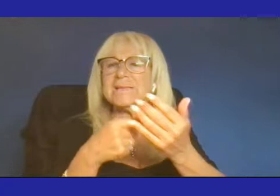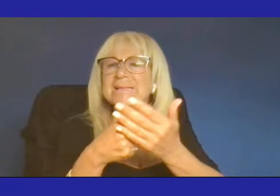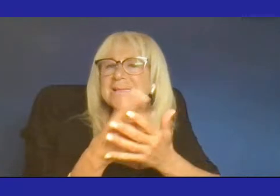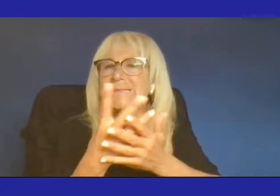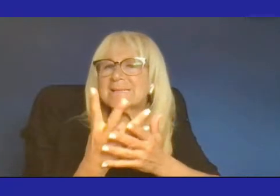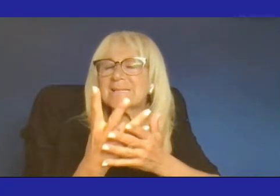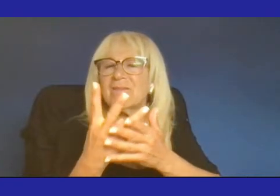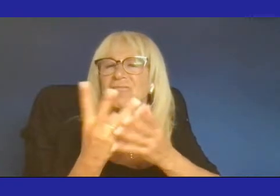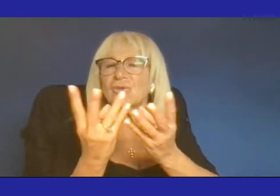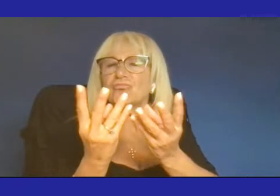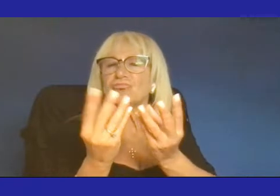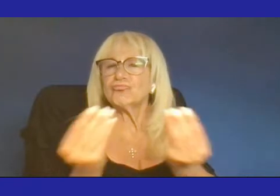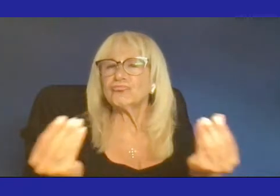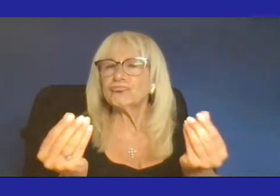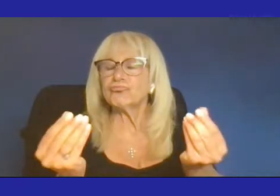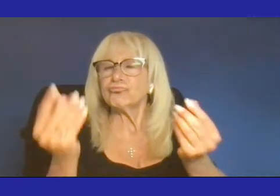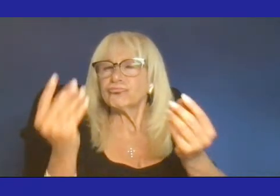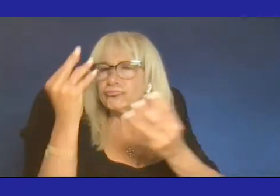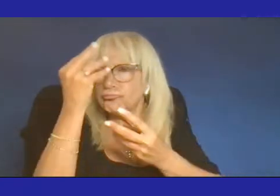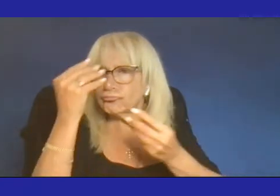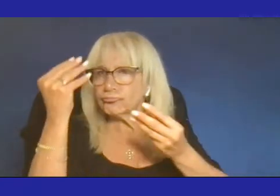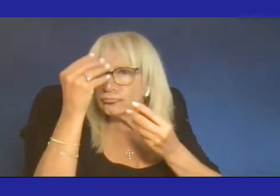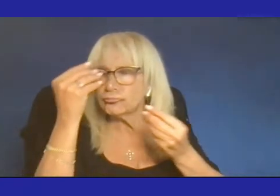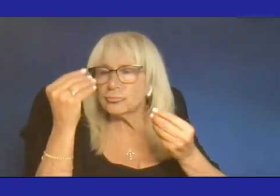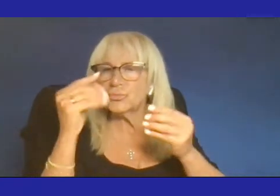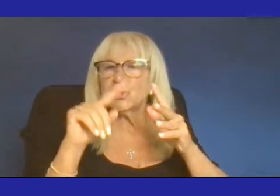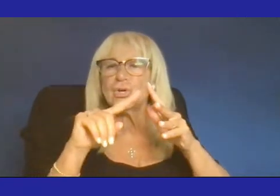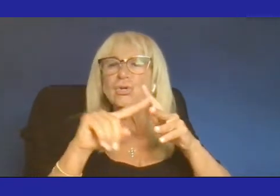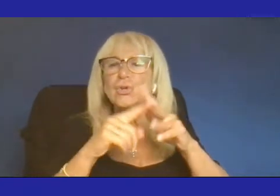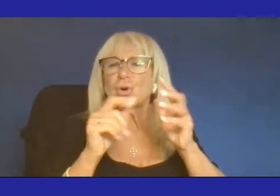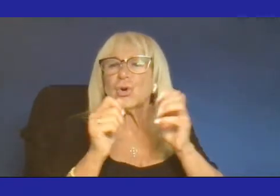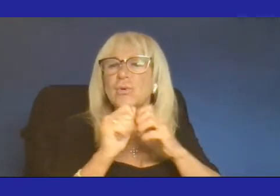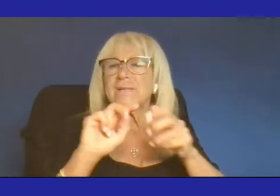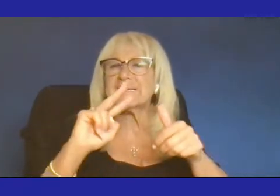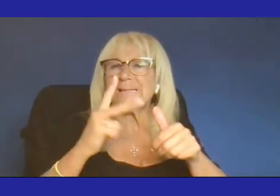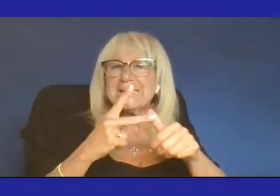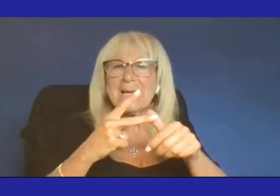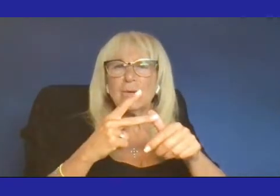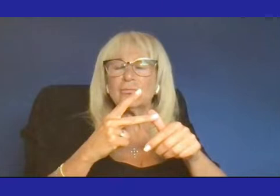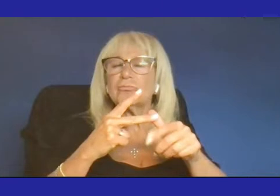consider. So I'll start with the second bullet point in the action items.